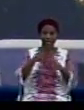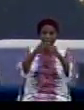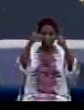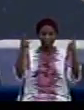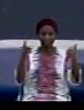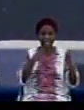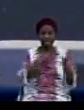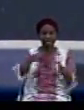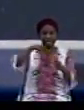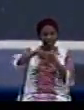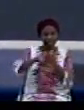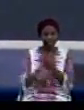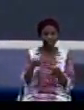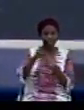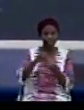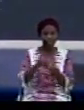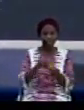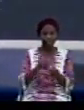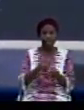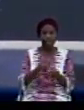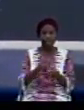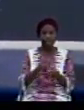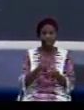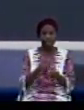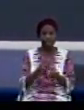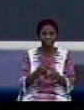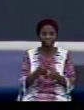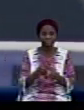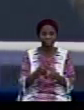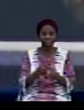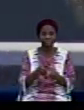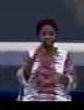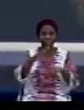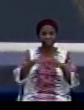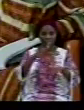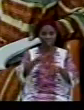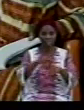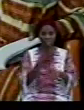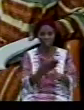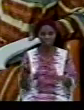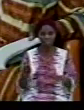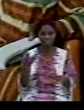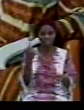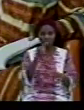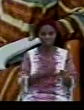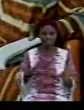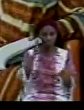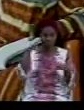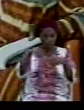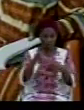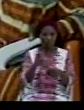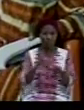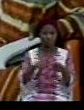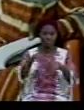deeper than earthly things the Lord will give you tonight.